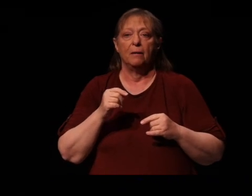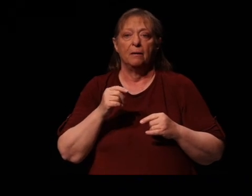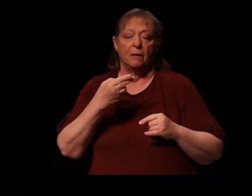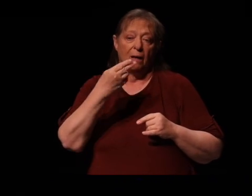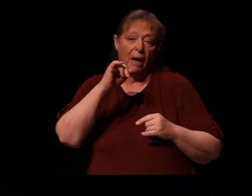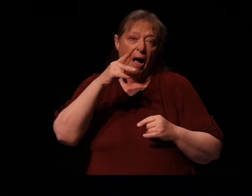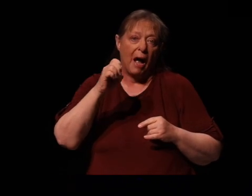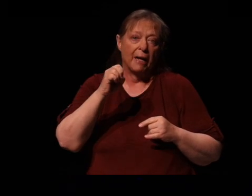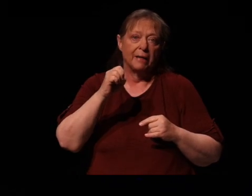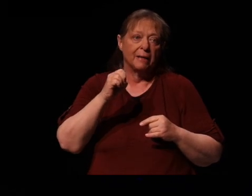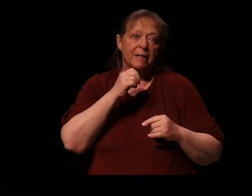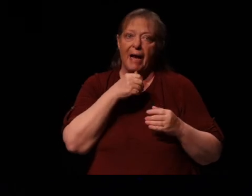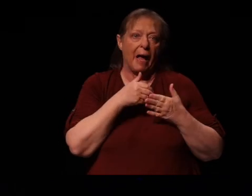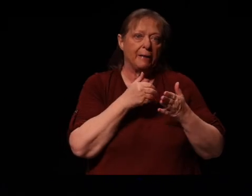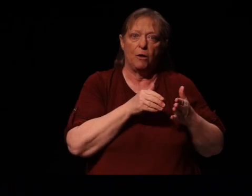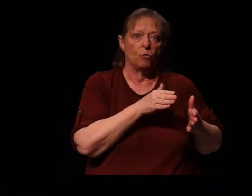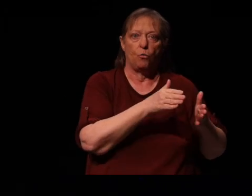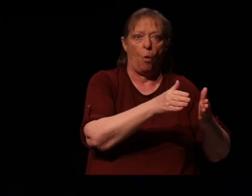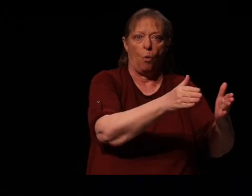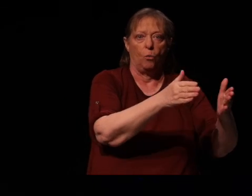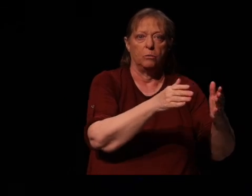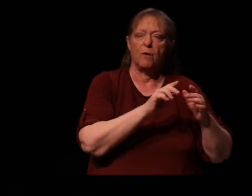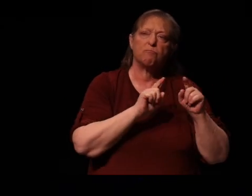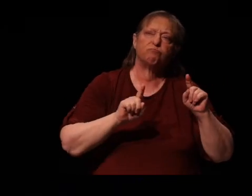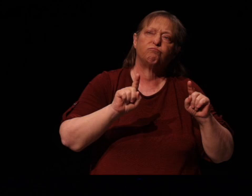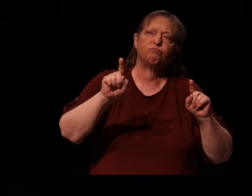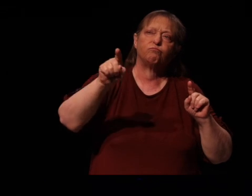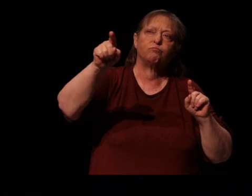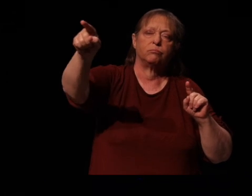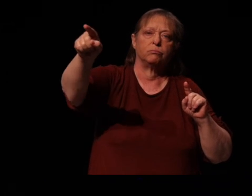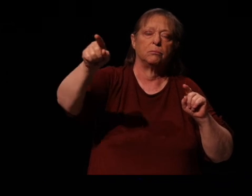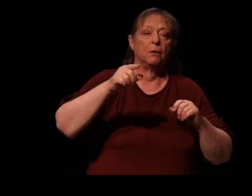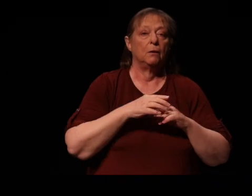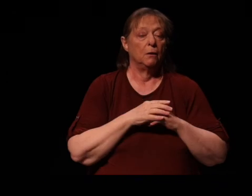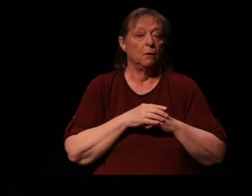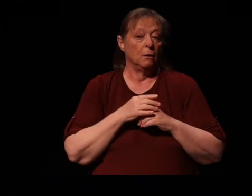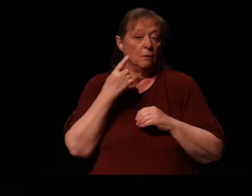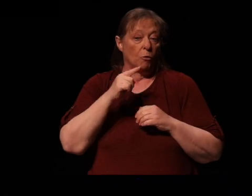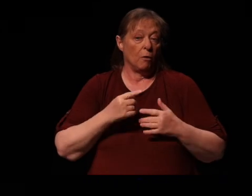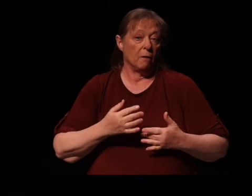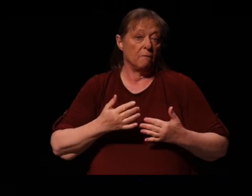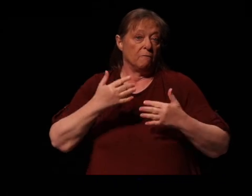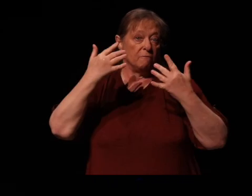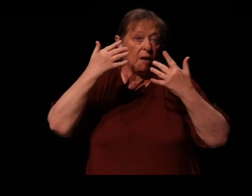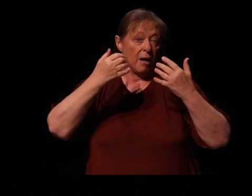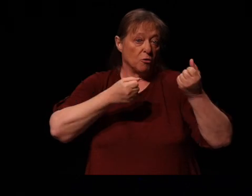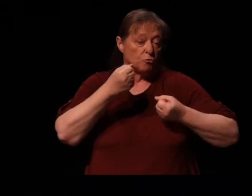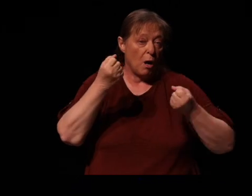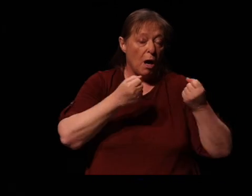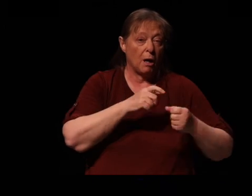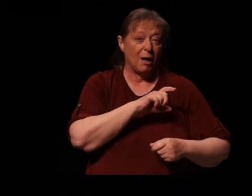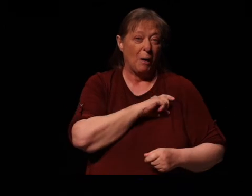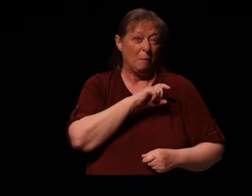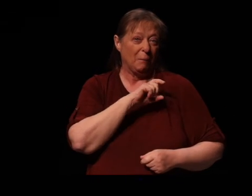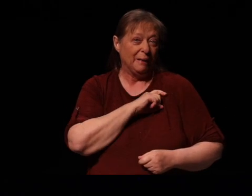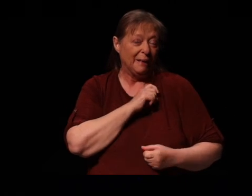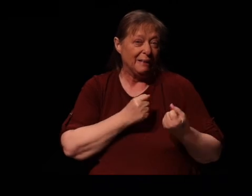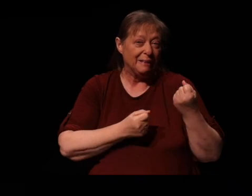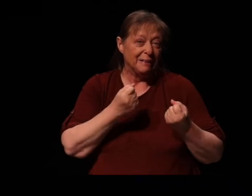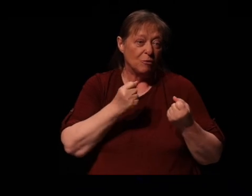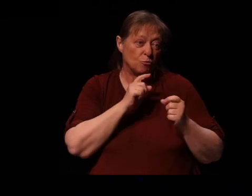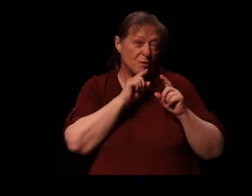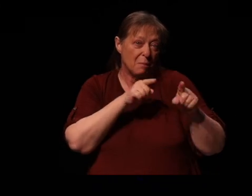go camping, they go way off the road, so the roads aren't even close. So typically for a fire truck or